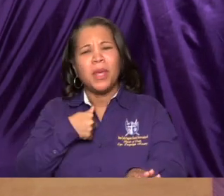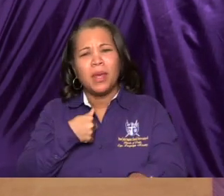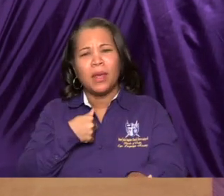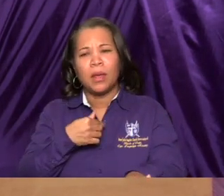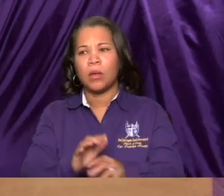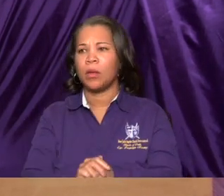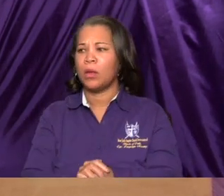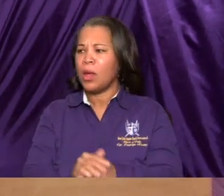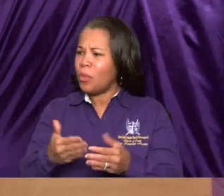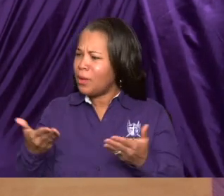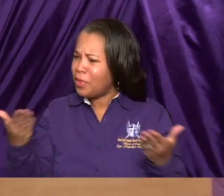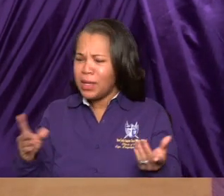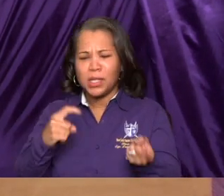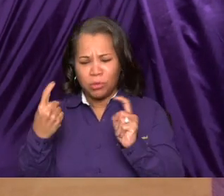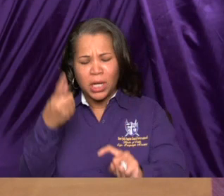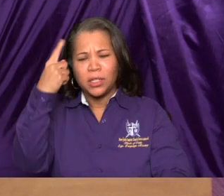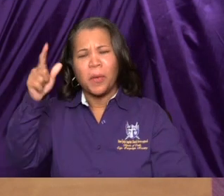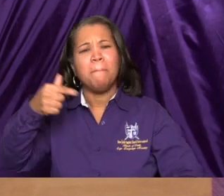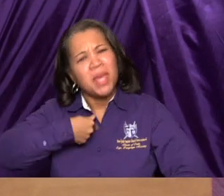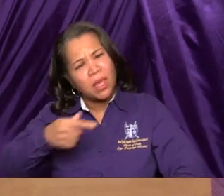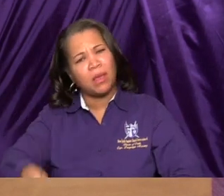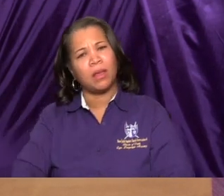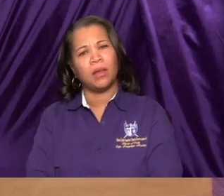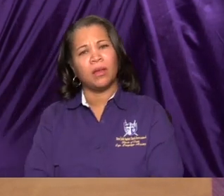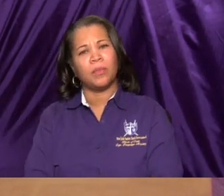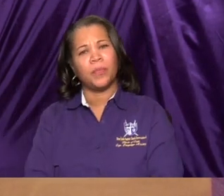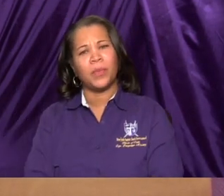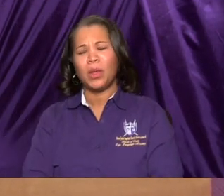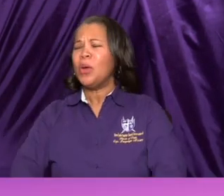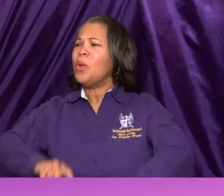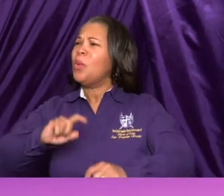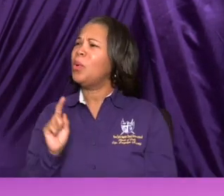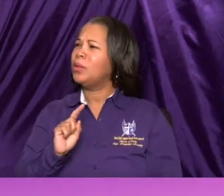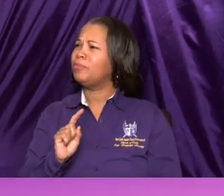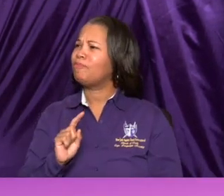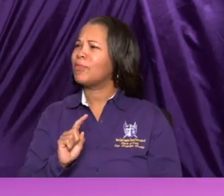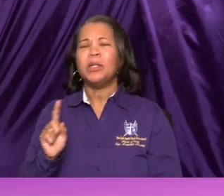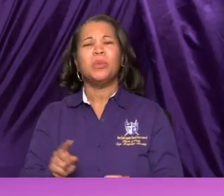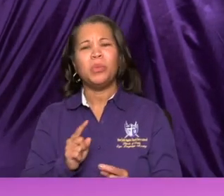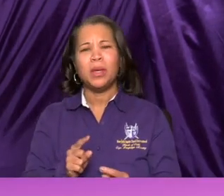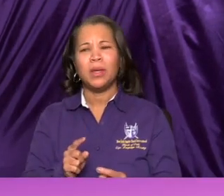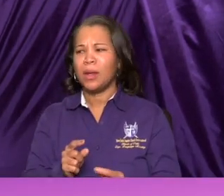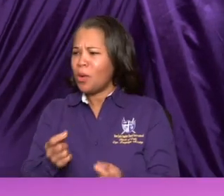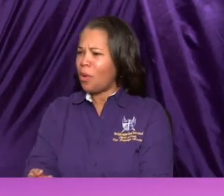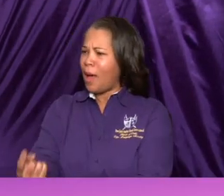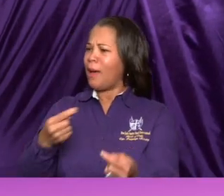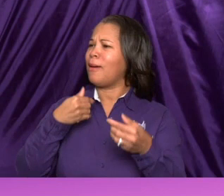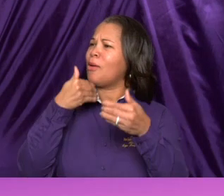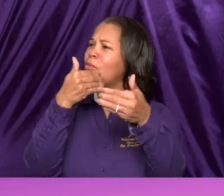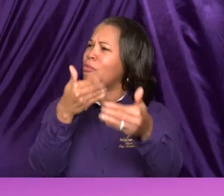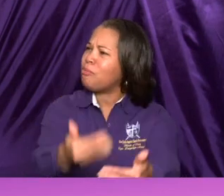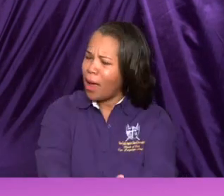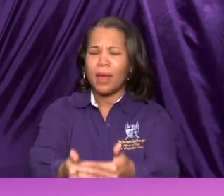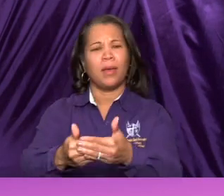When are things going to change for me? When will I arrive to the destination that I have pursued my whole life